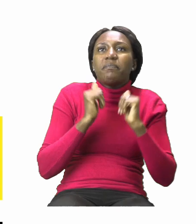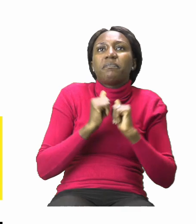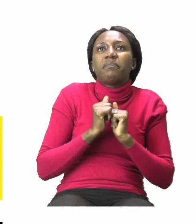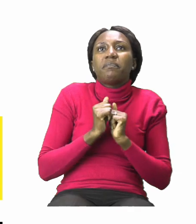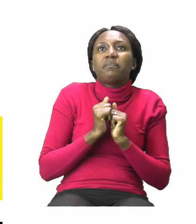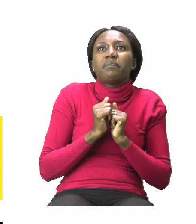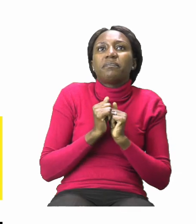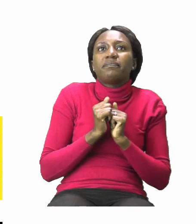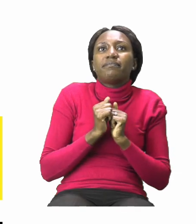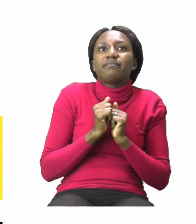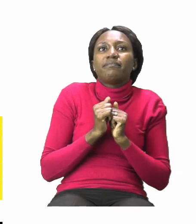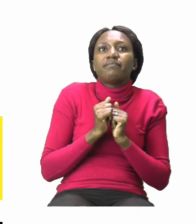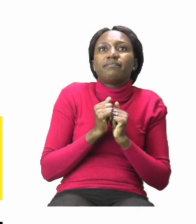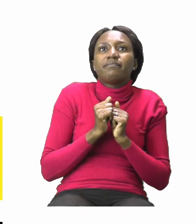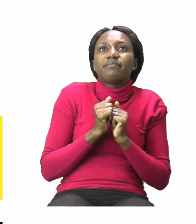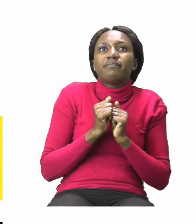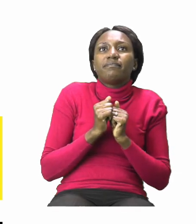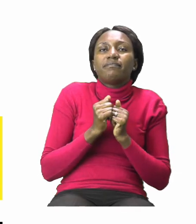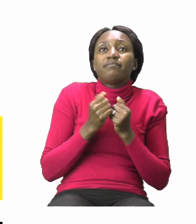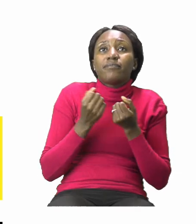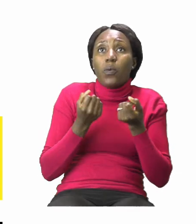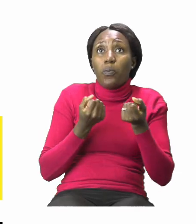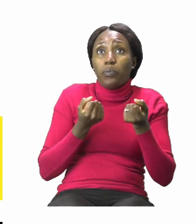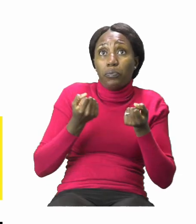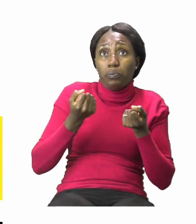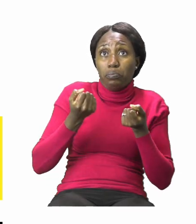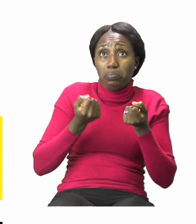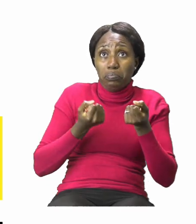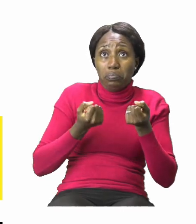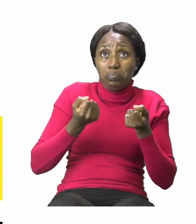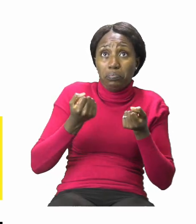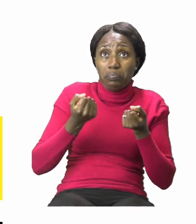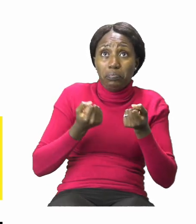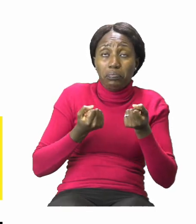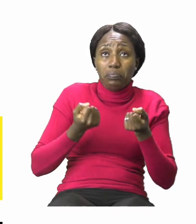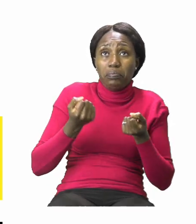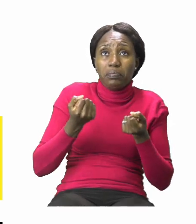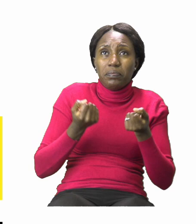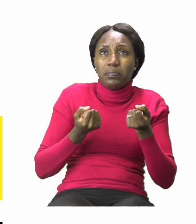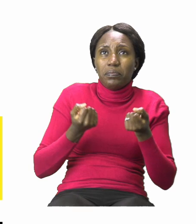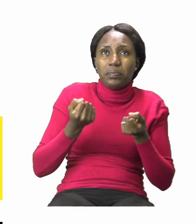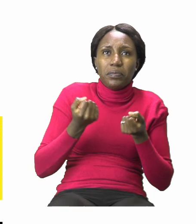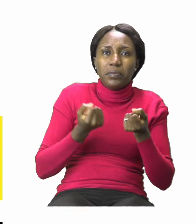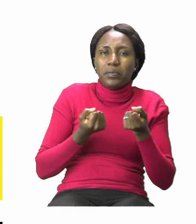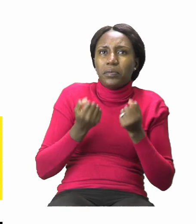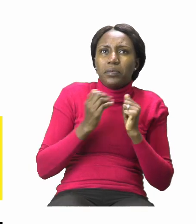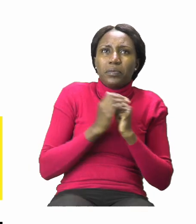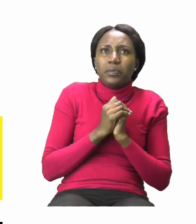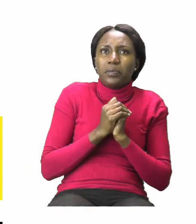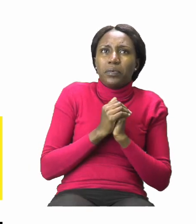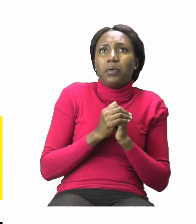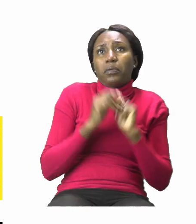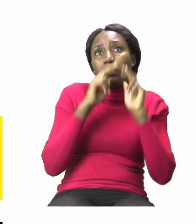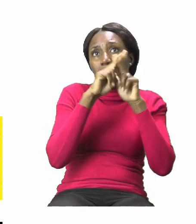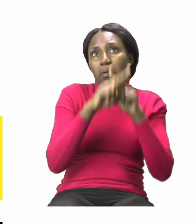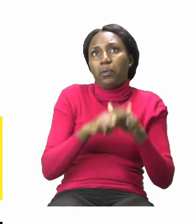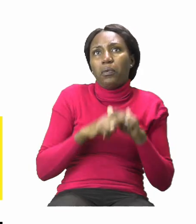House. And then we can see a horse.